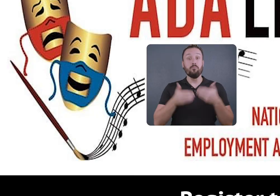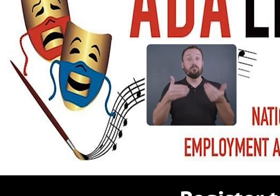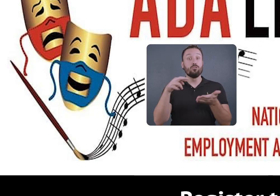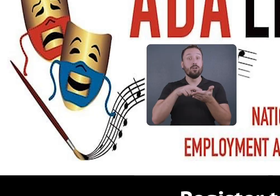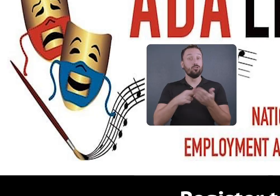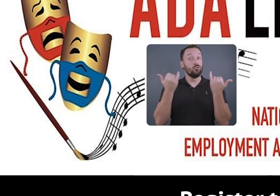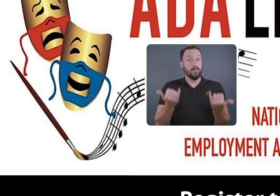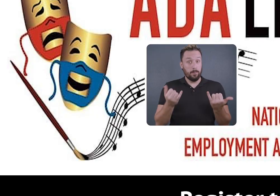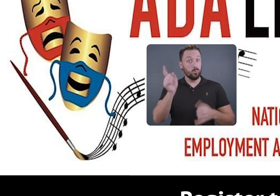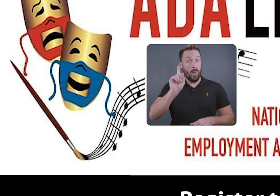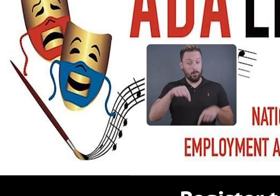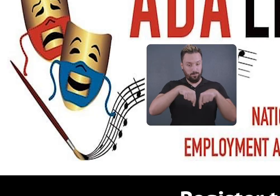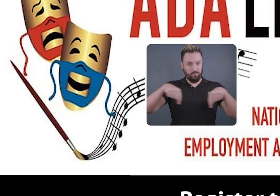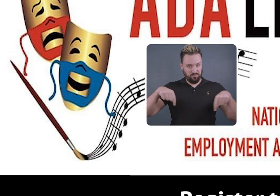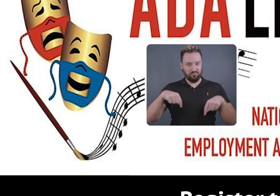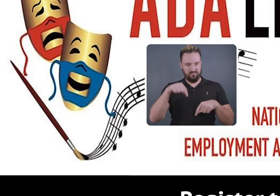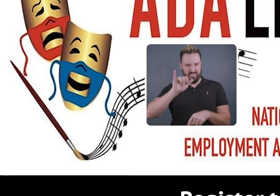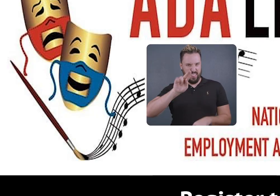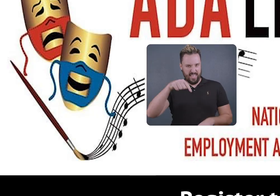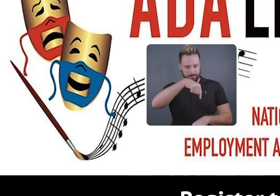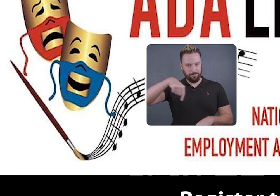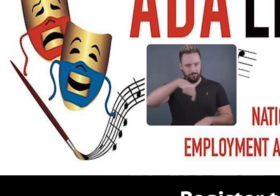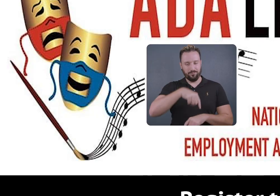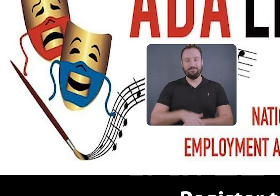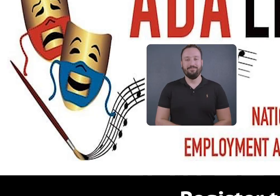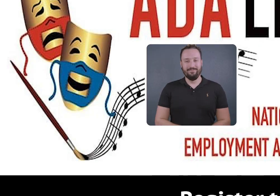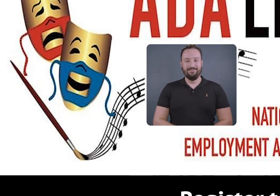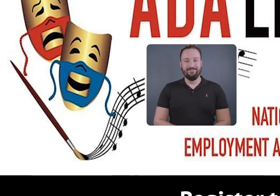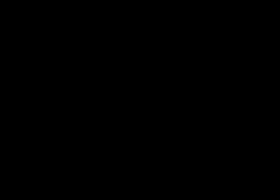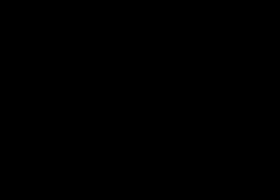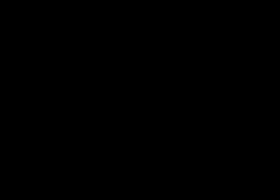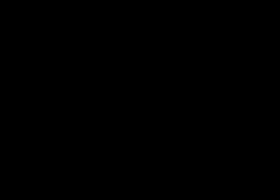Register today at celebrate-indeem.eventbrite.com. you.